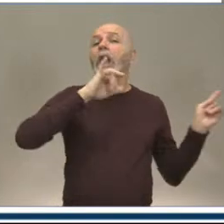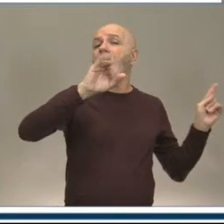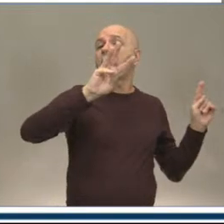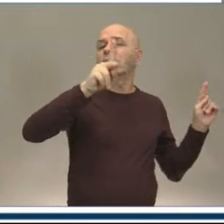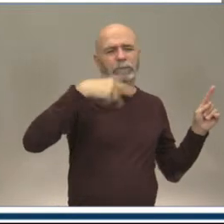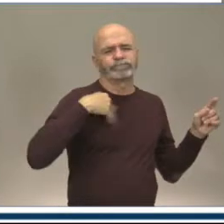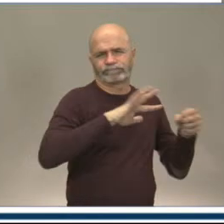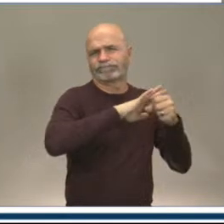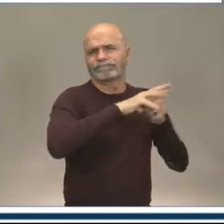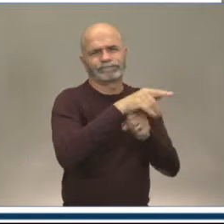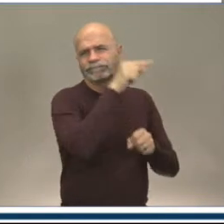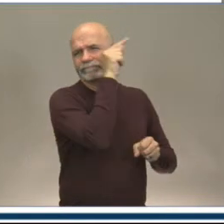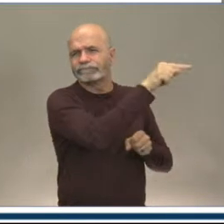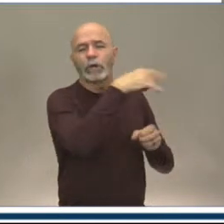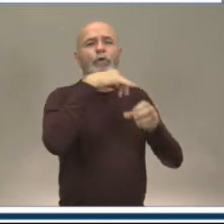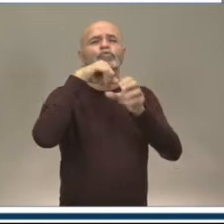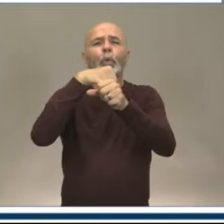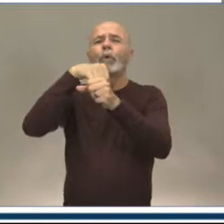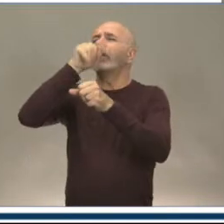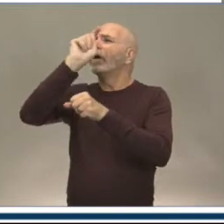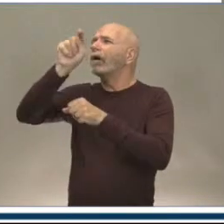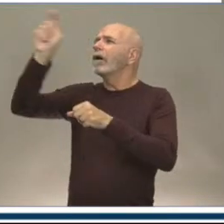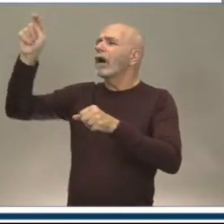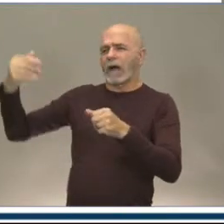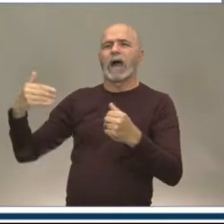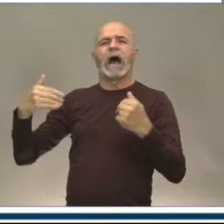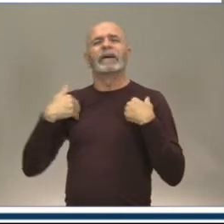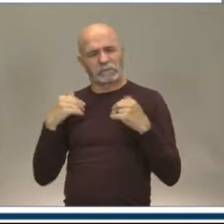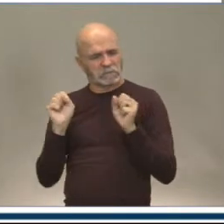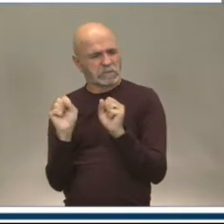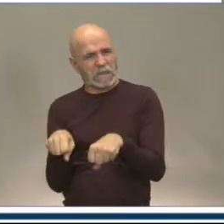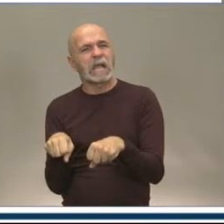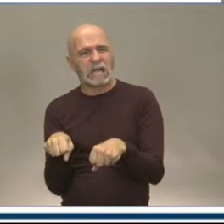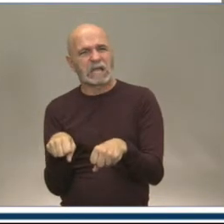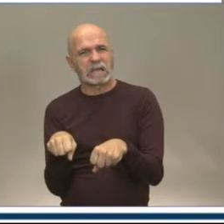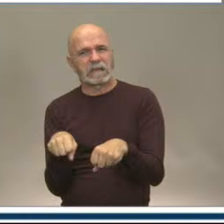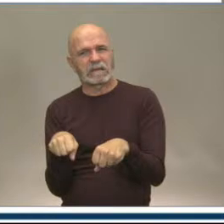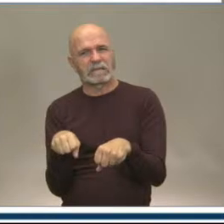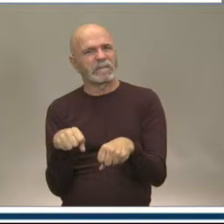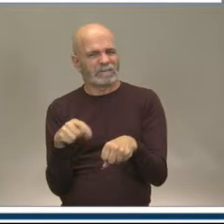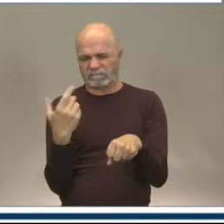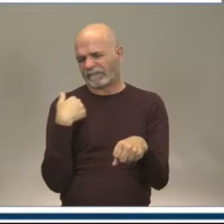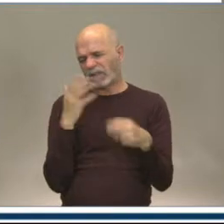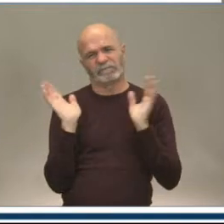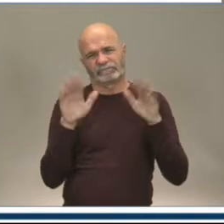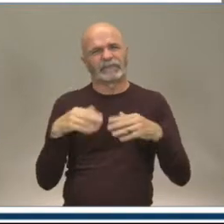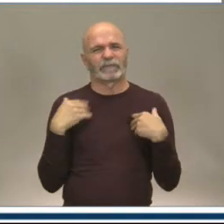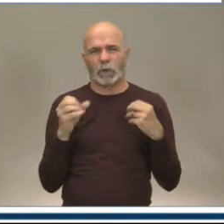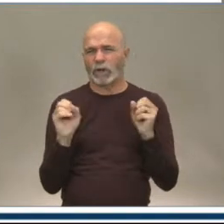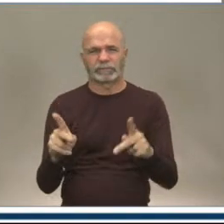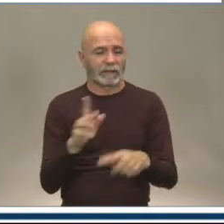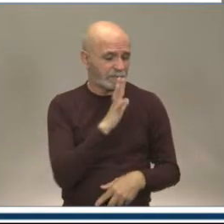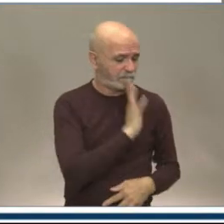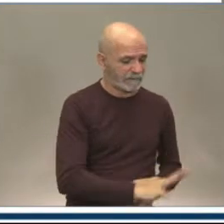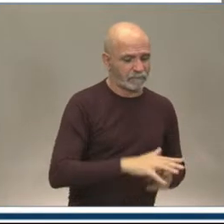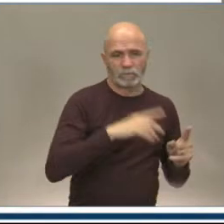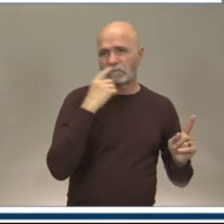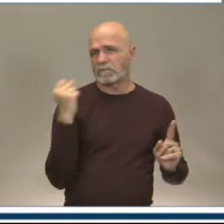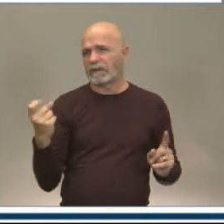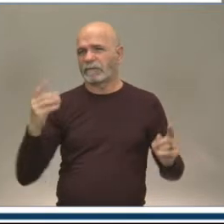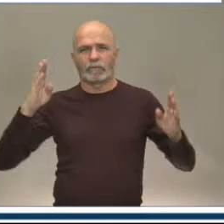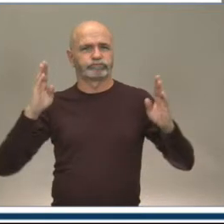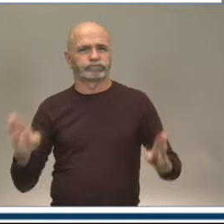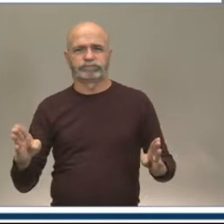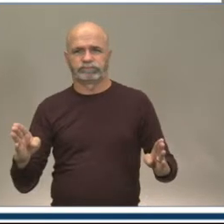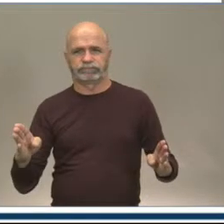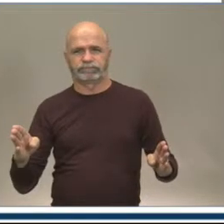secondary measures, if we need to bring them in, that there will be opportunity to get anybody who's 5 to 11-year-old to get vaccinated in the coming